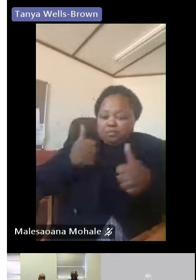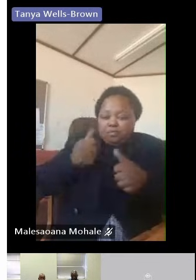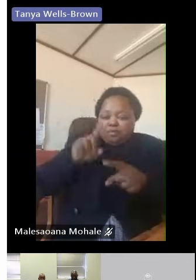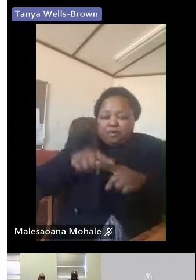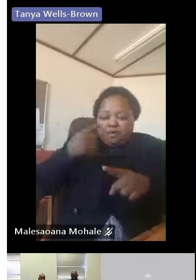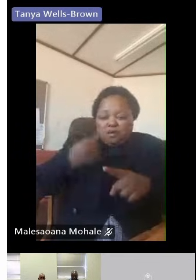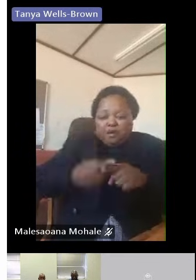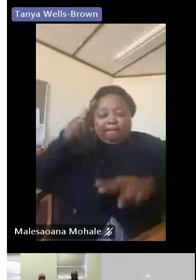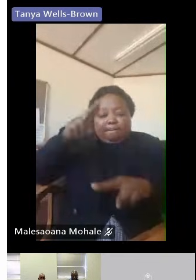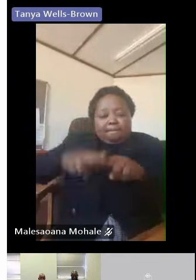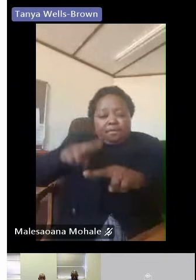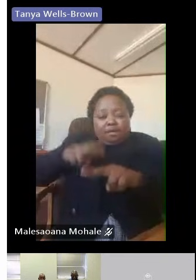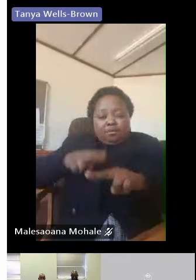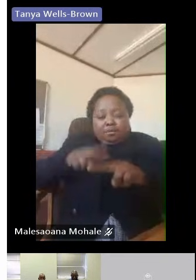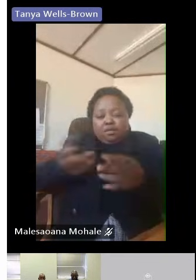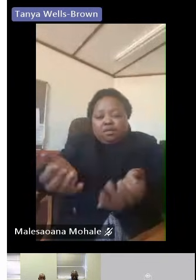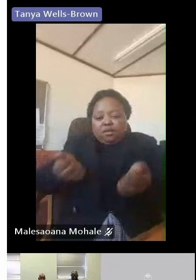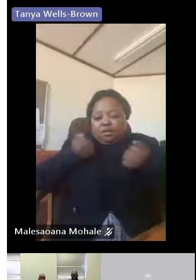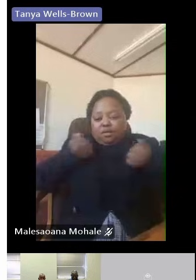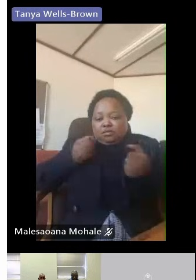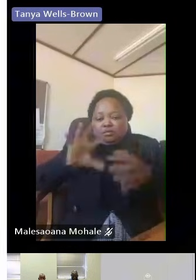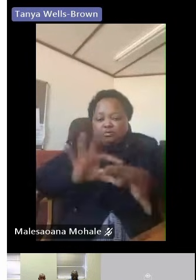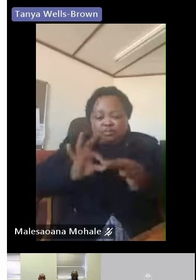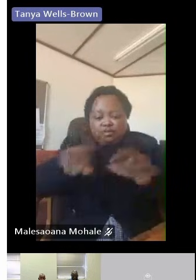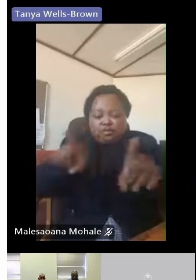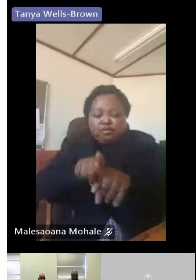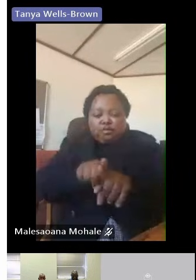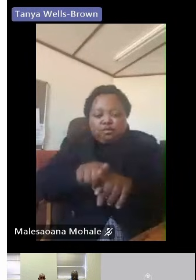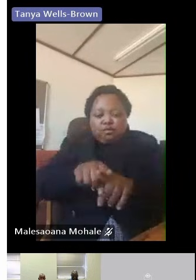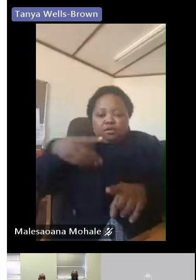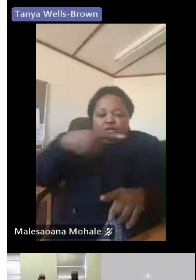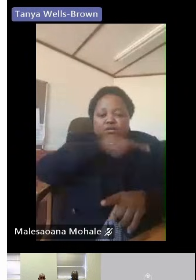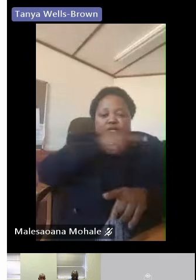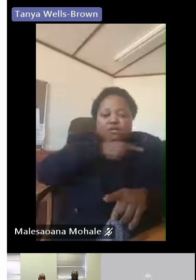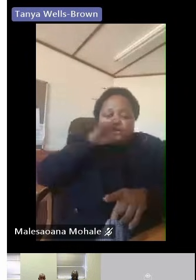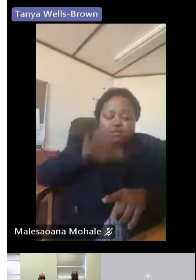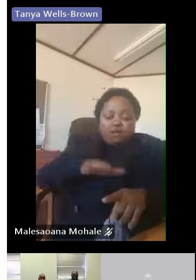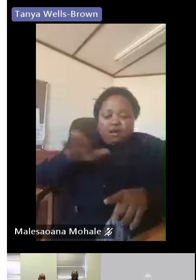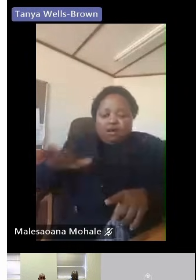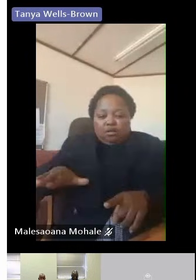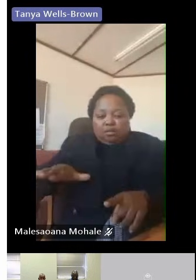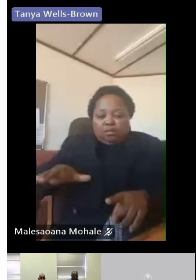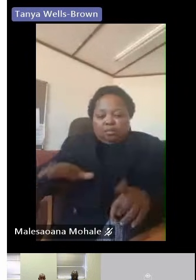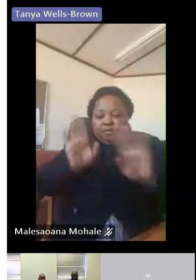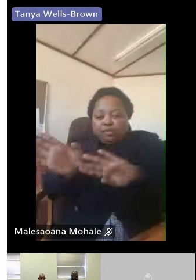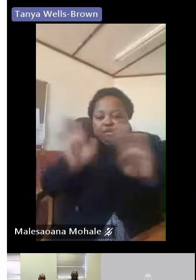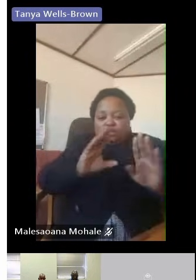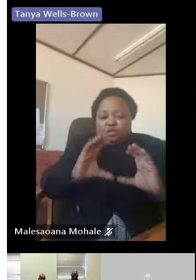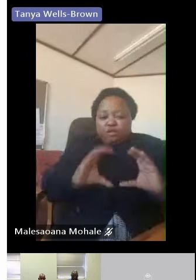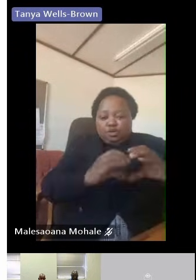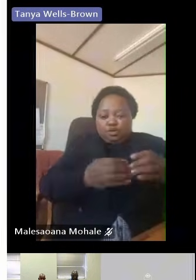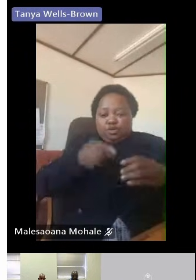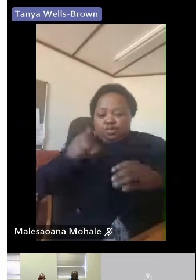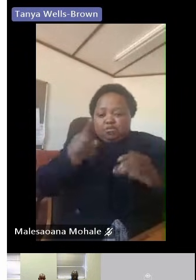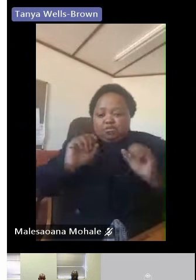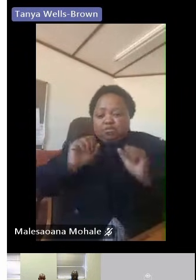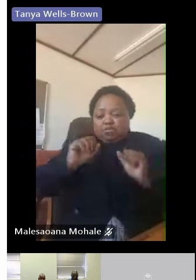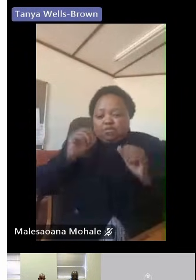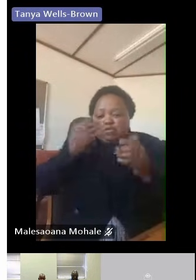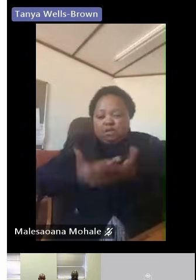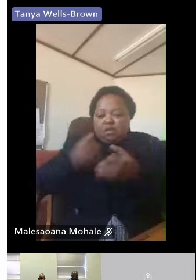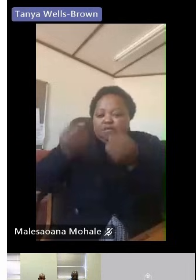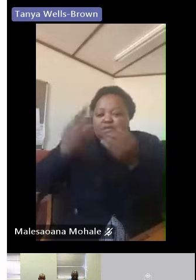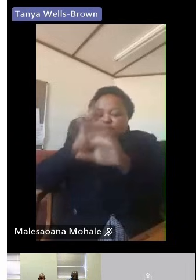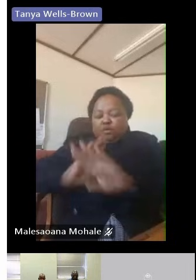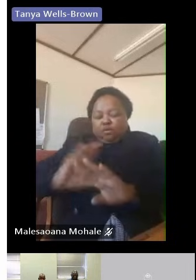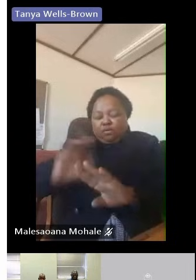the gender and child protection units having dedicated spaces now to provide trauma-informed and